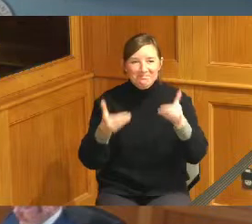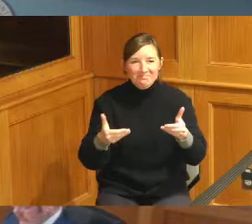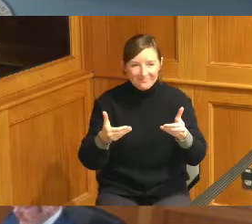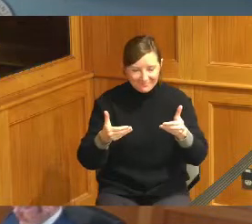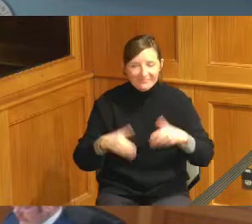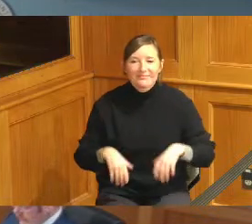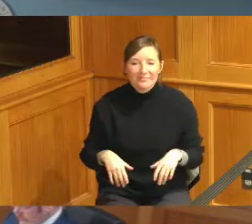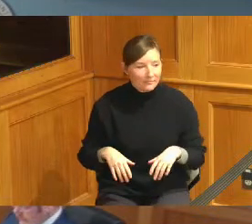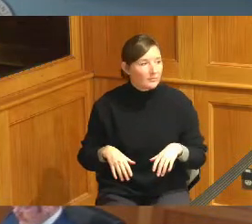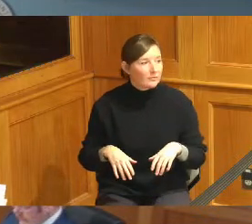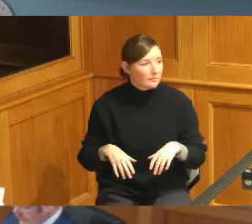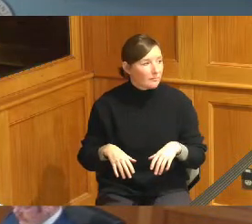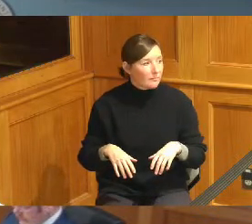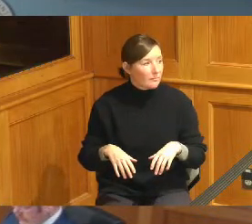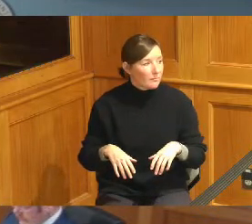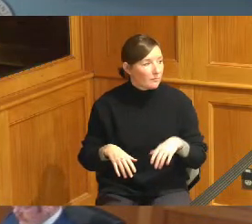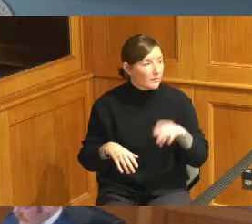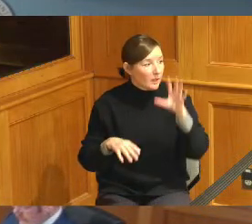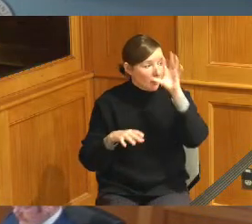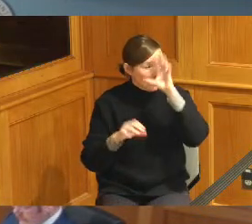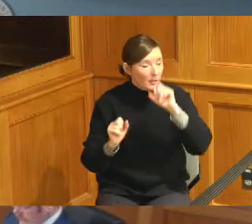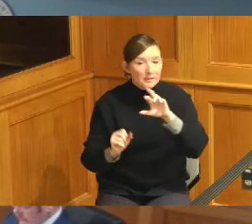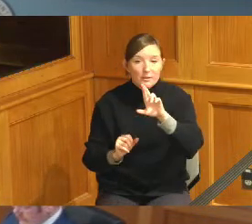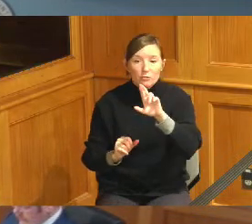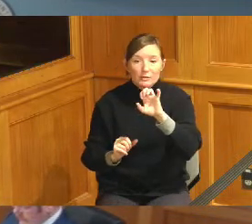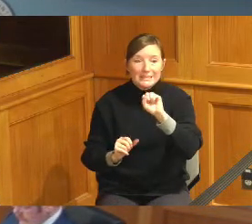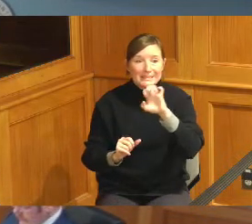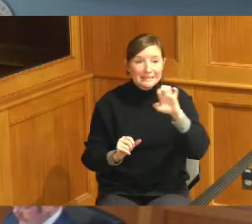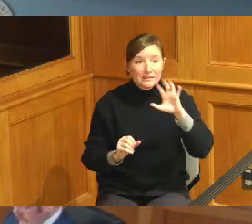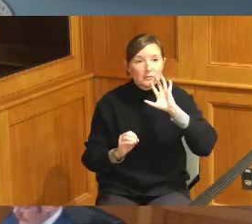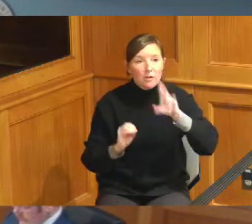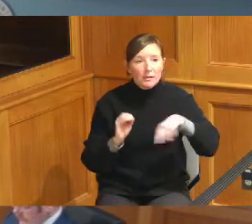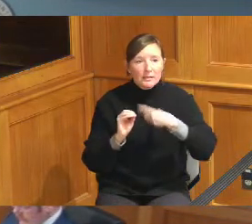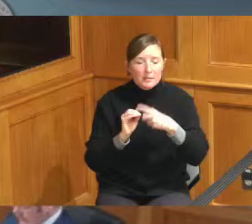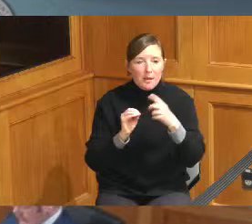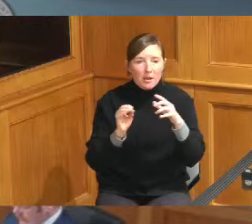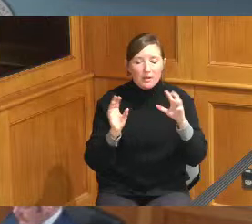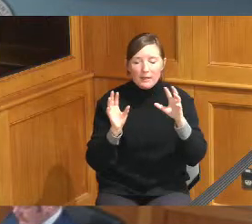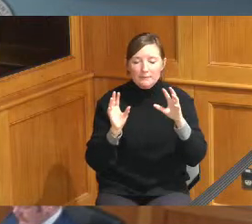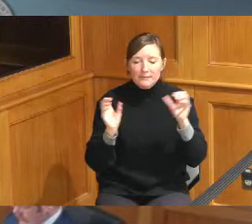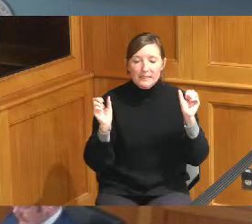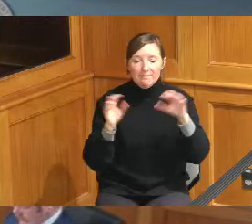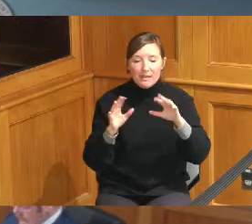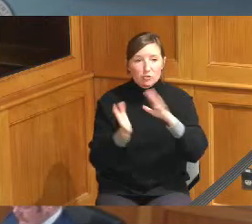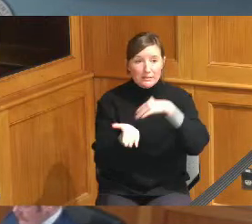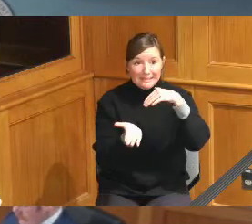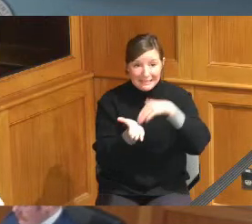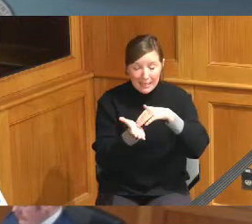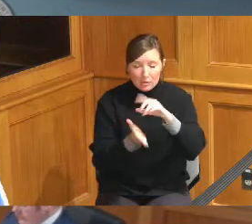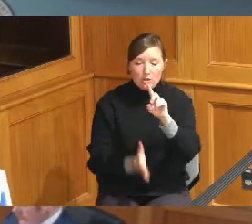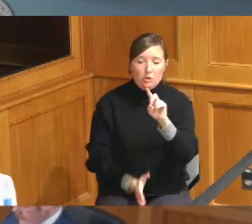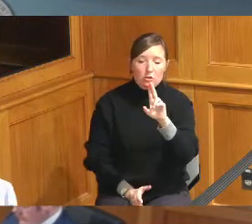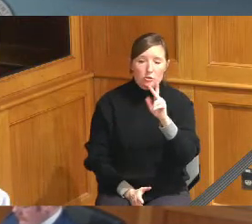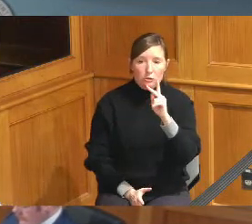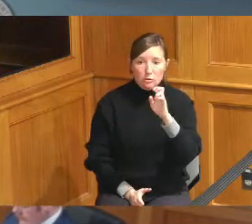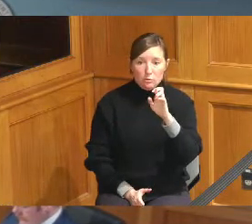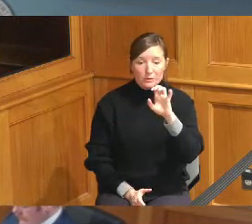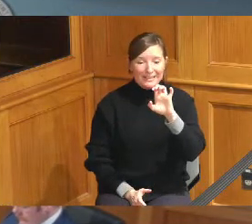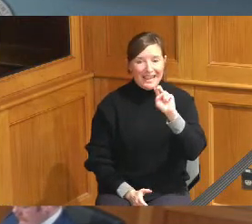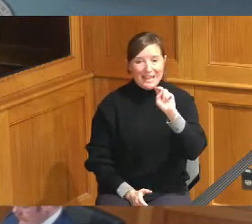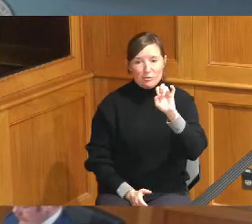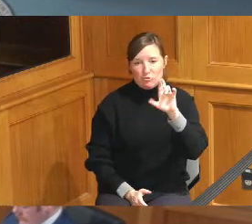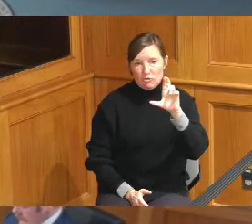Next is a presentation of the Duke Energy Convention Center overview agreements. Mr.